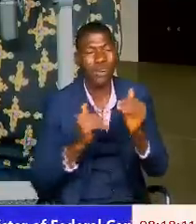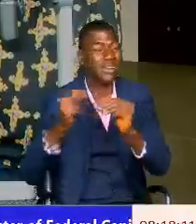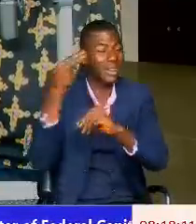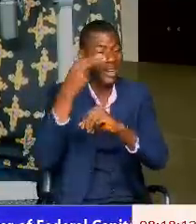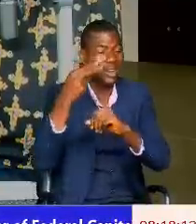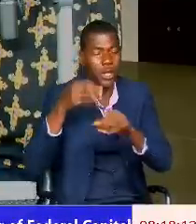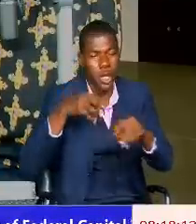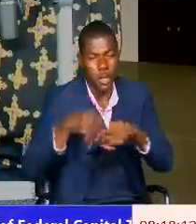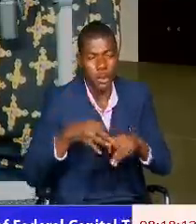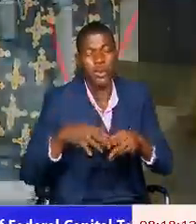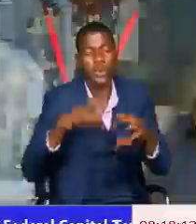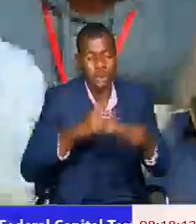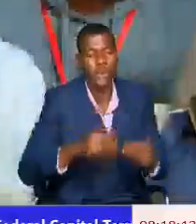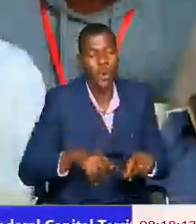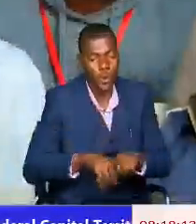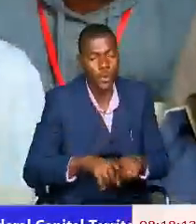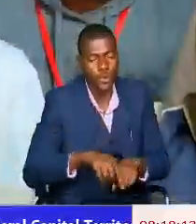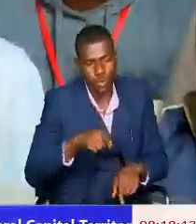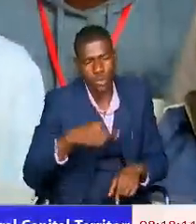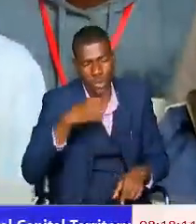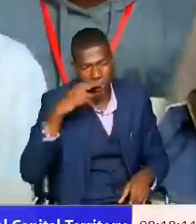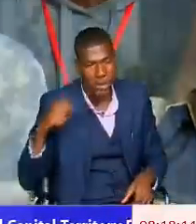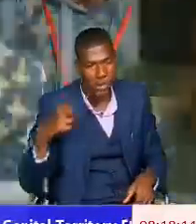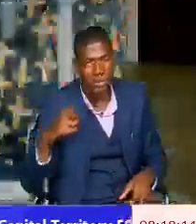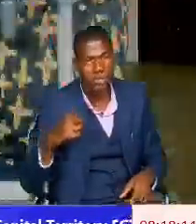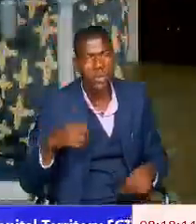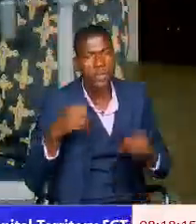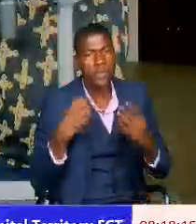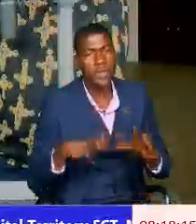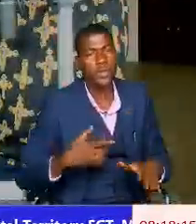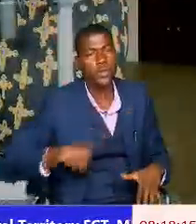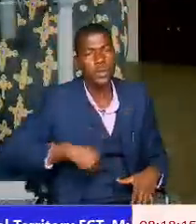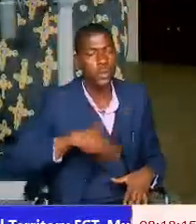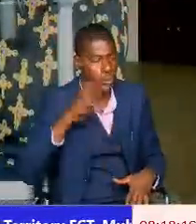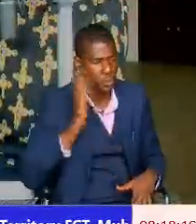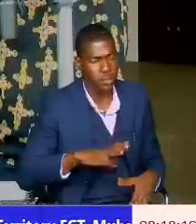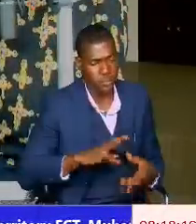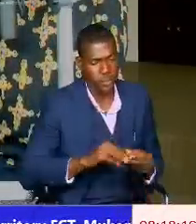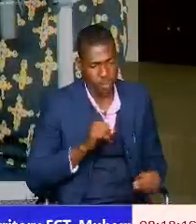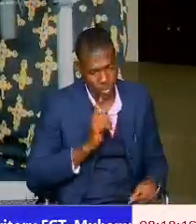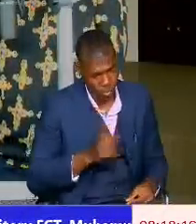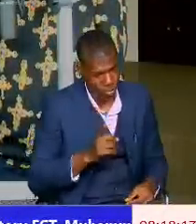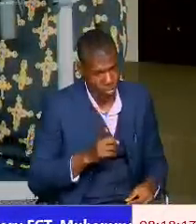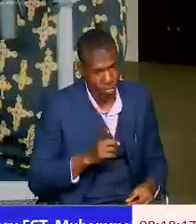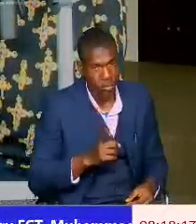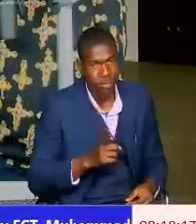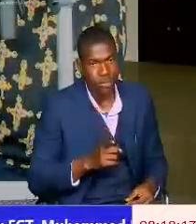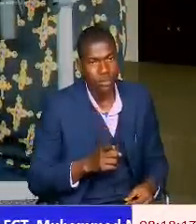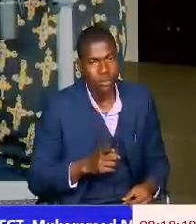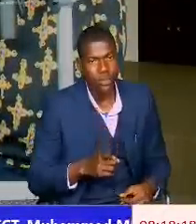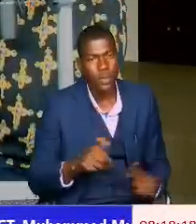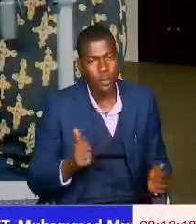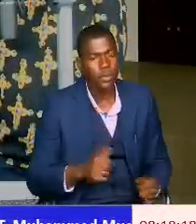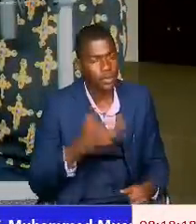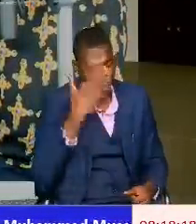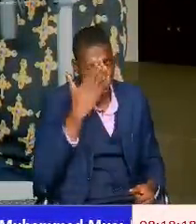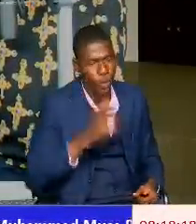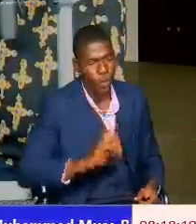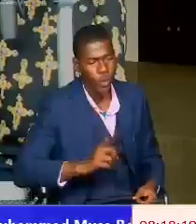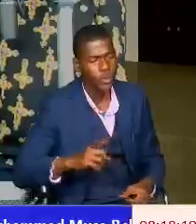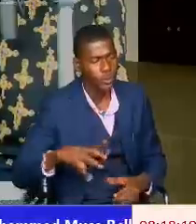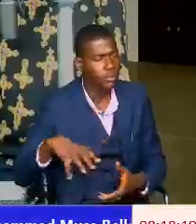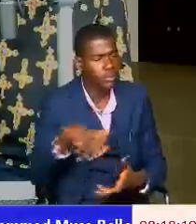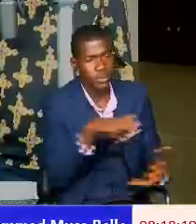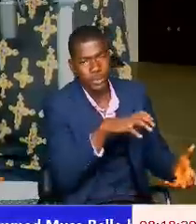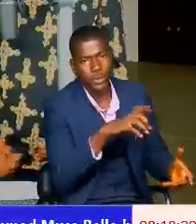native. Tifa! Yes. Then we mark you. Make we see where you go carry the matter go again.